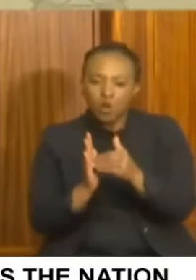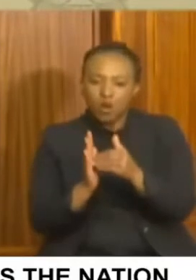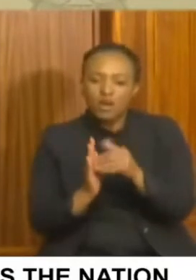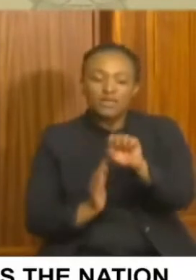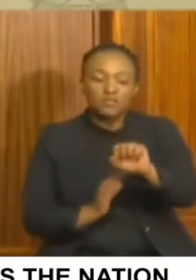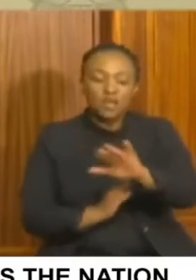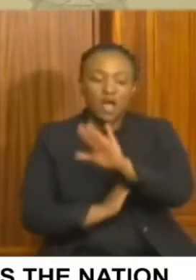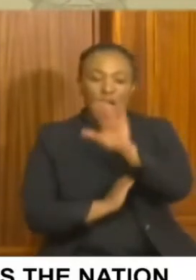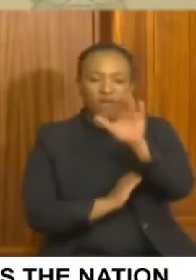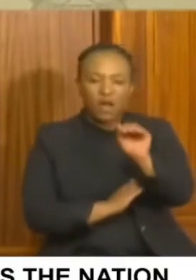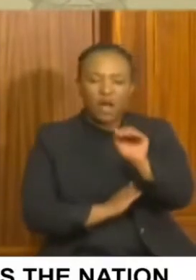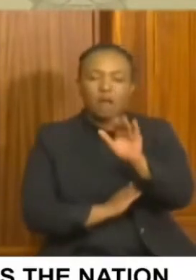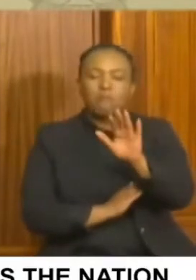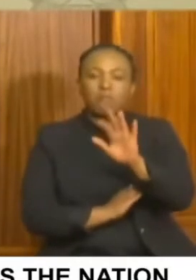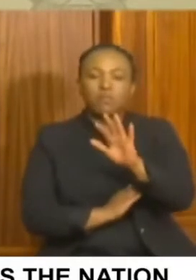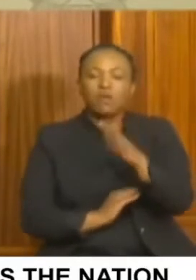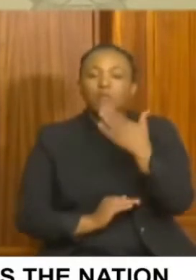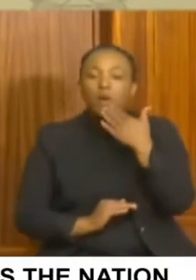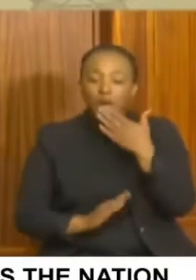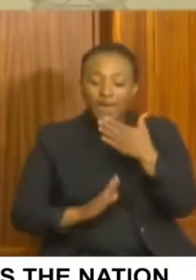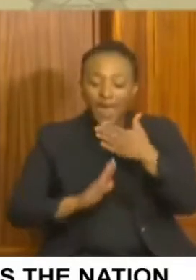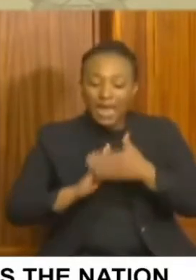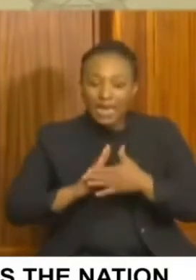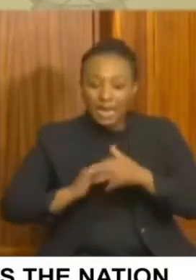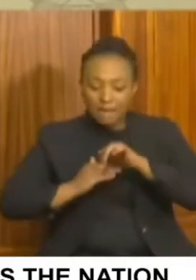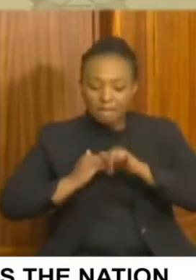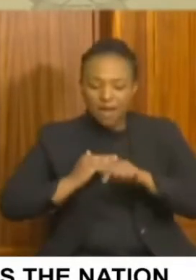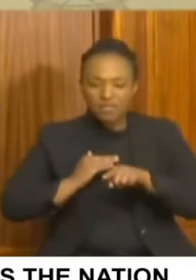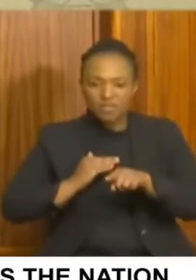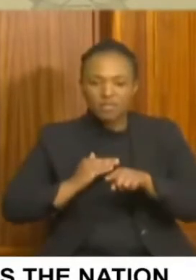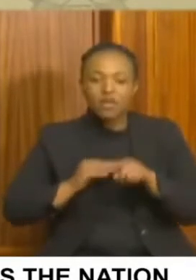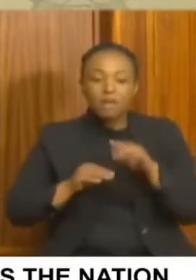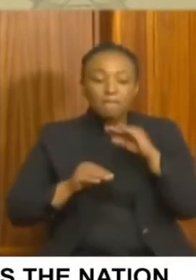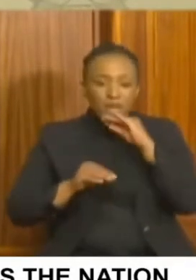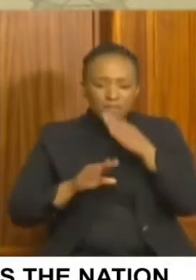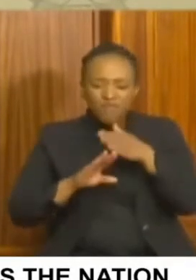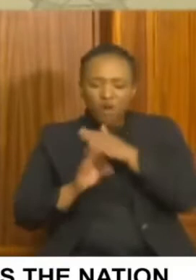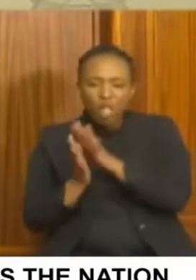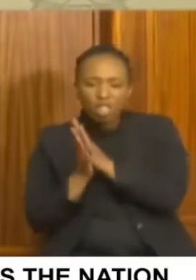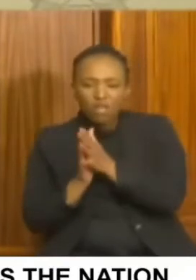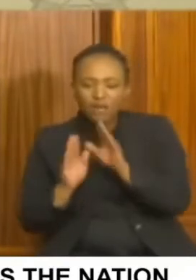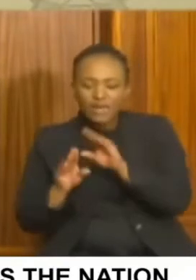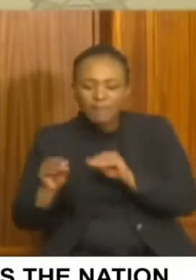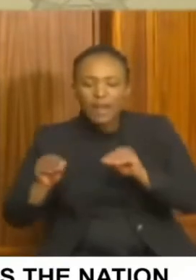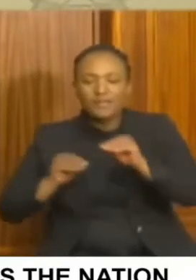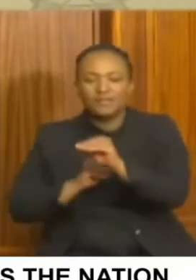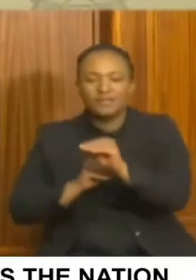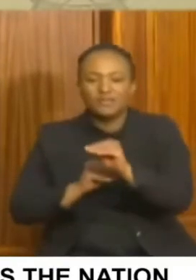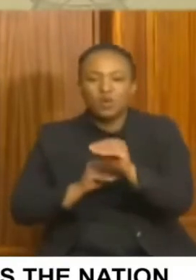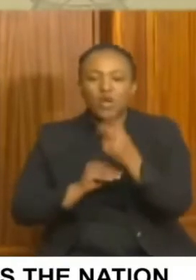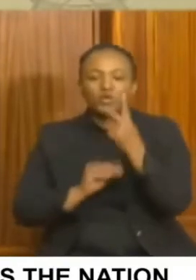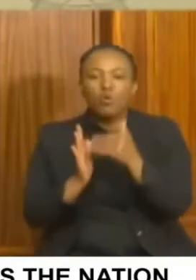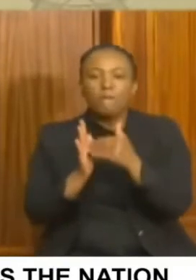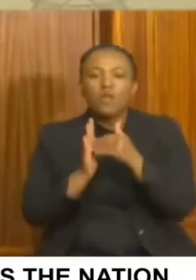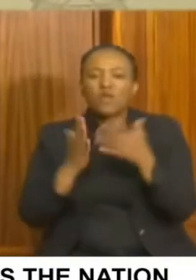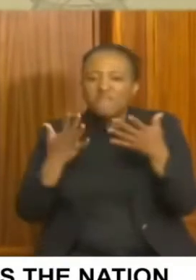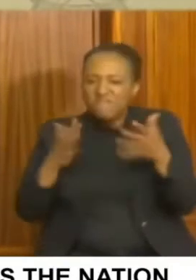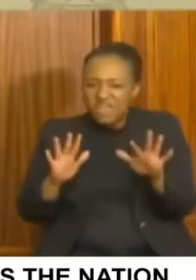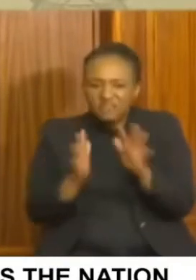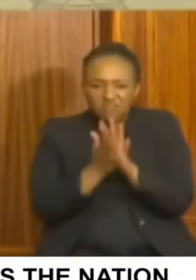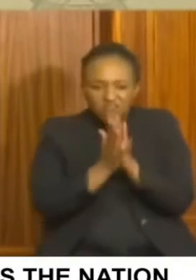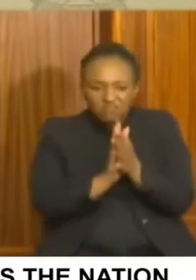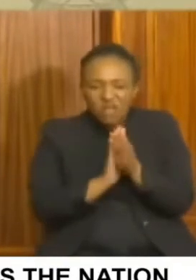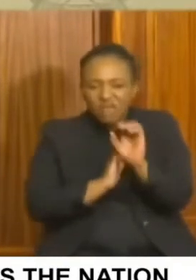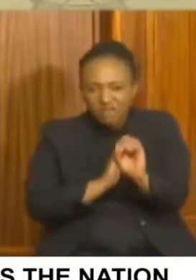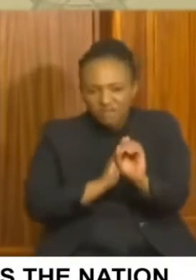South Africa by the end of the month, thus replacing those 2 million doses that had to